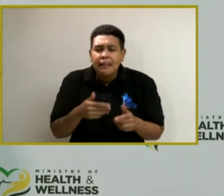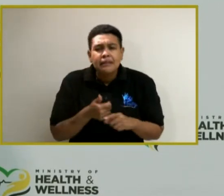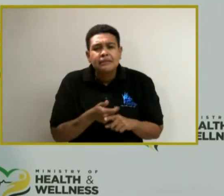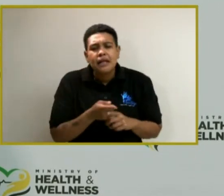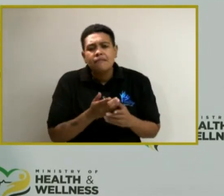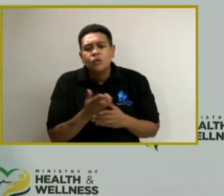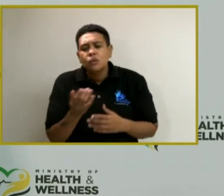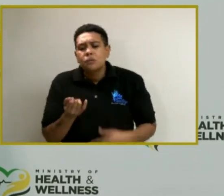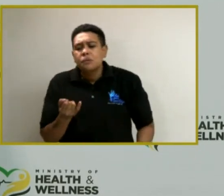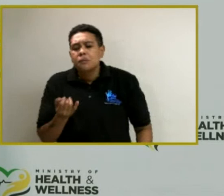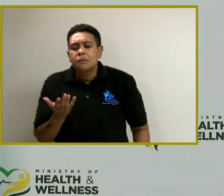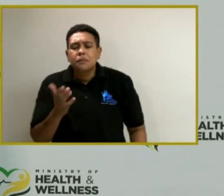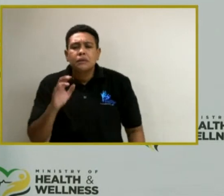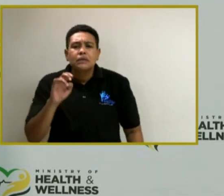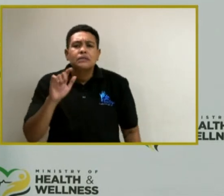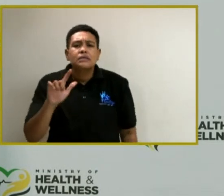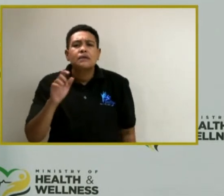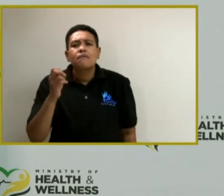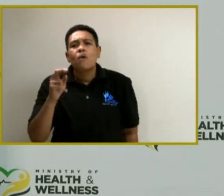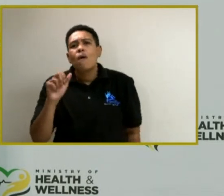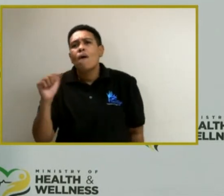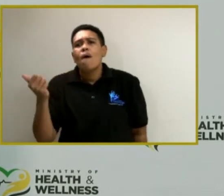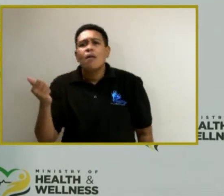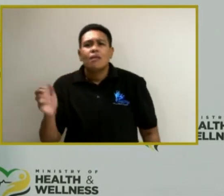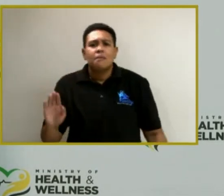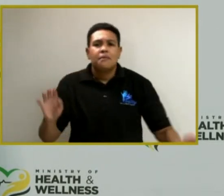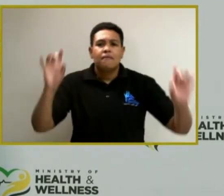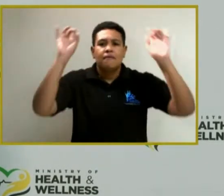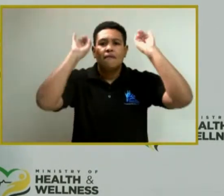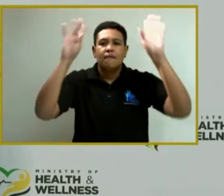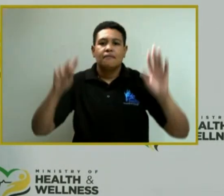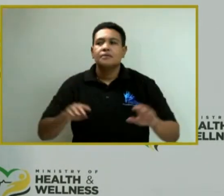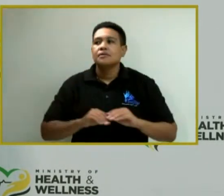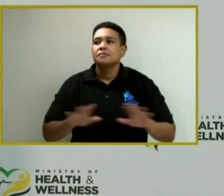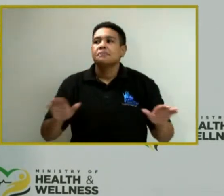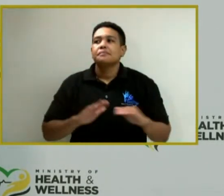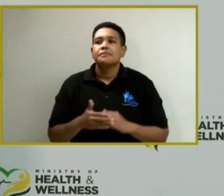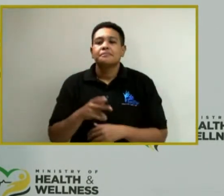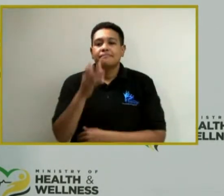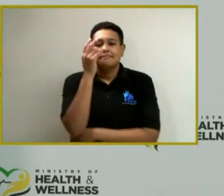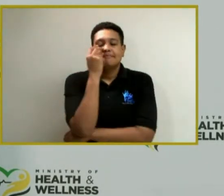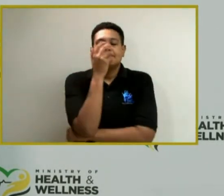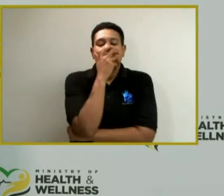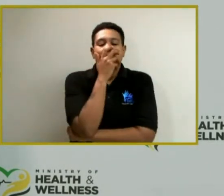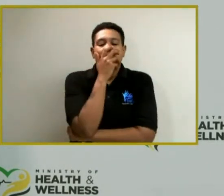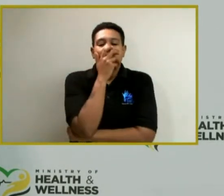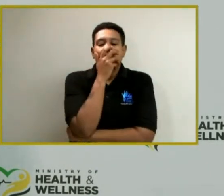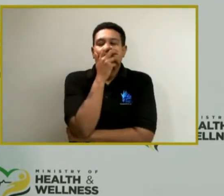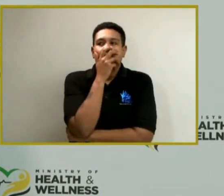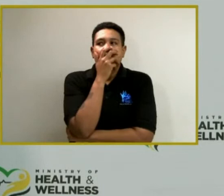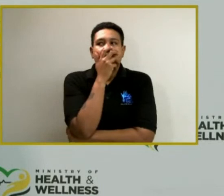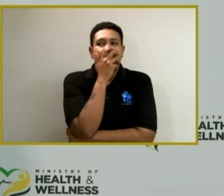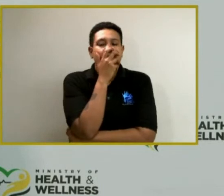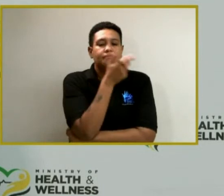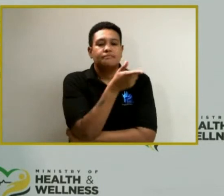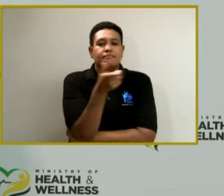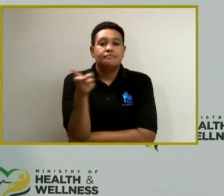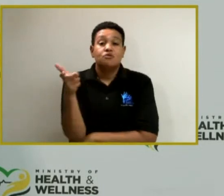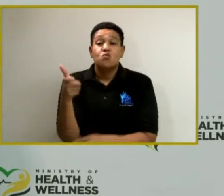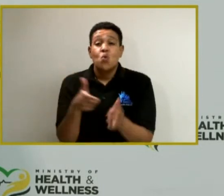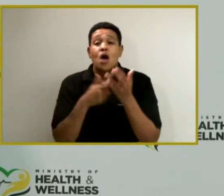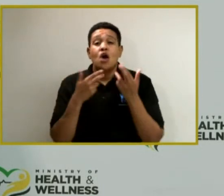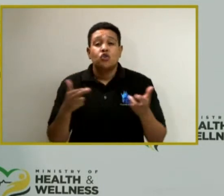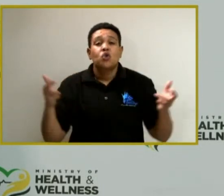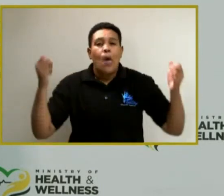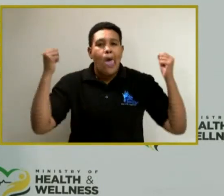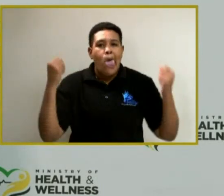is criminal, civil, or otherwise, does require significant resources.